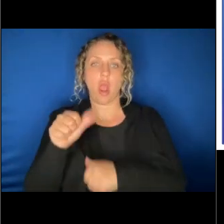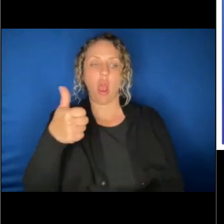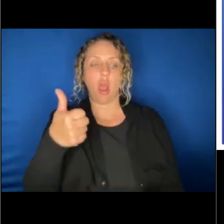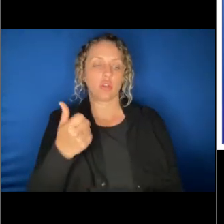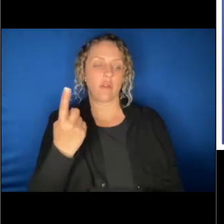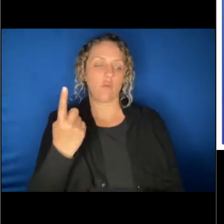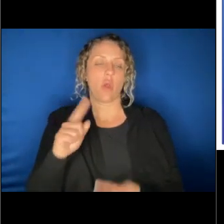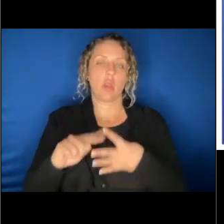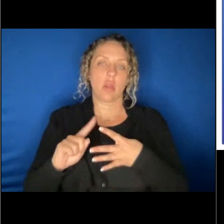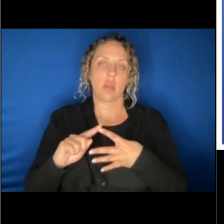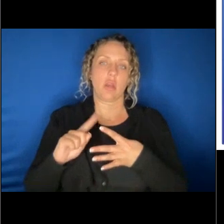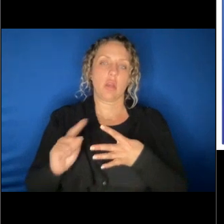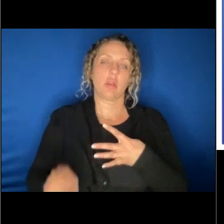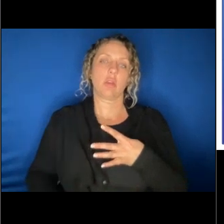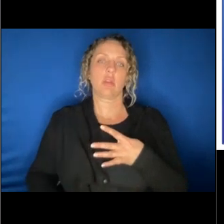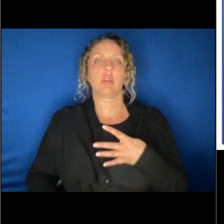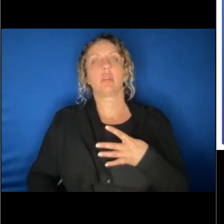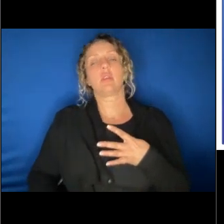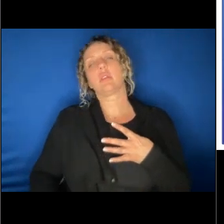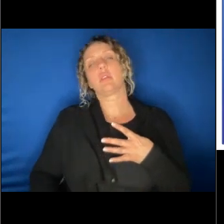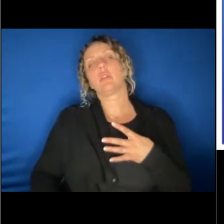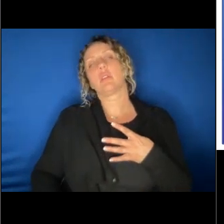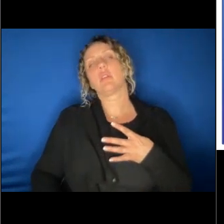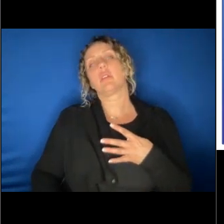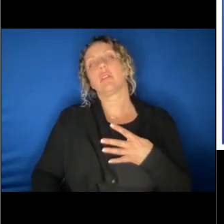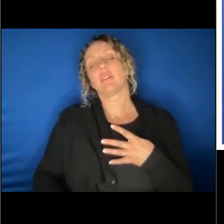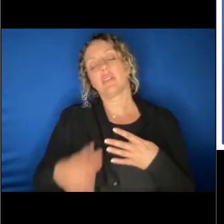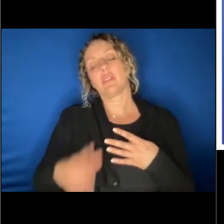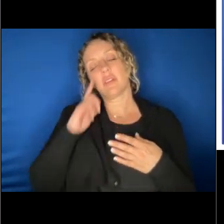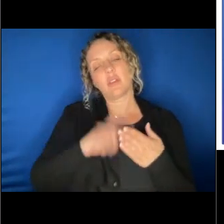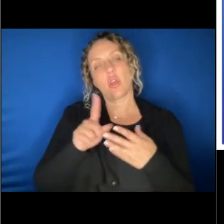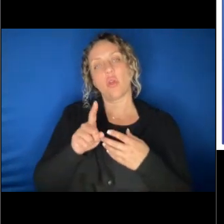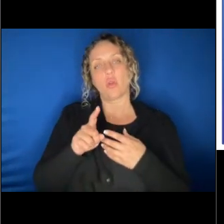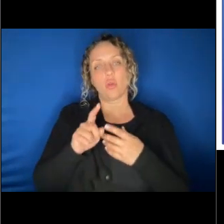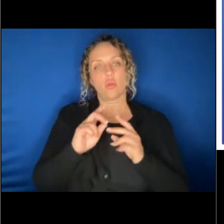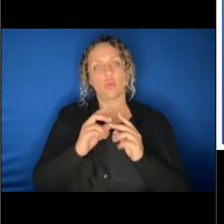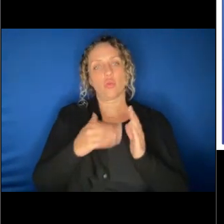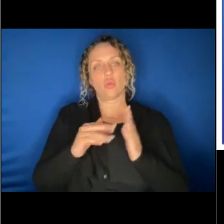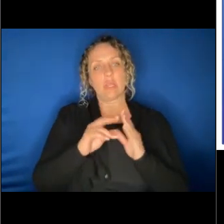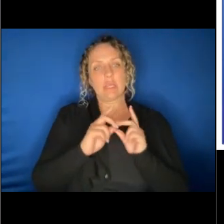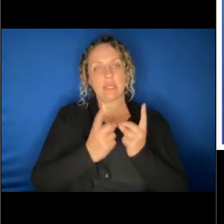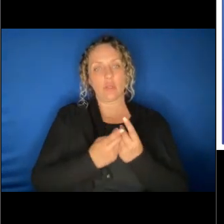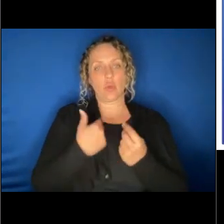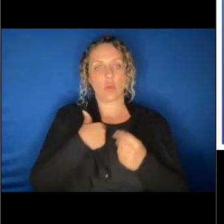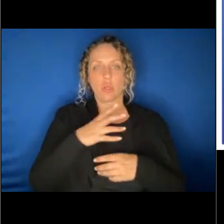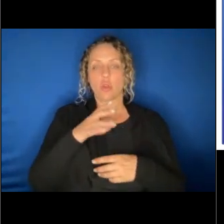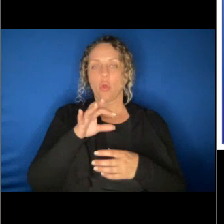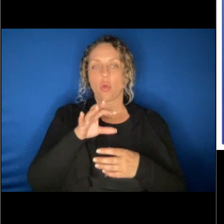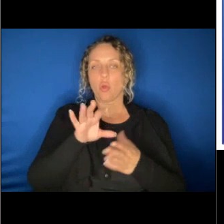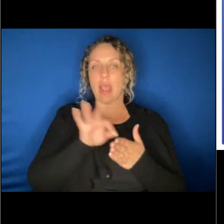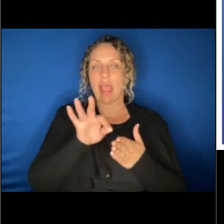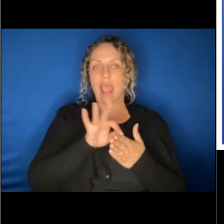1? It's important to note that when you're engaging in redistricting, we don't count voters, we count